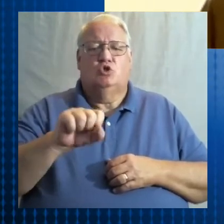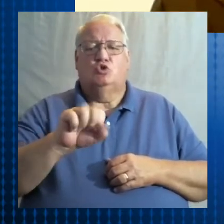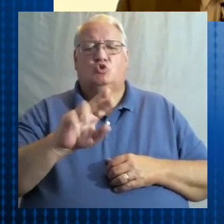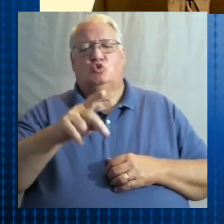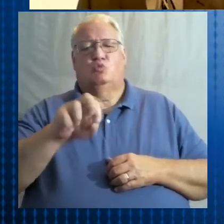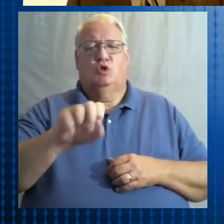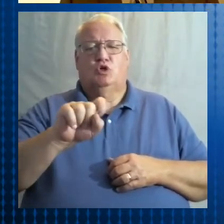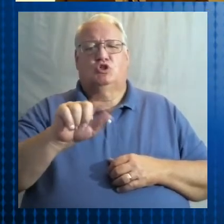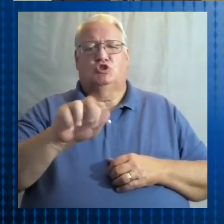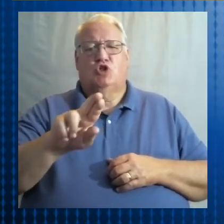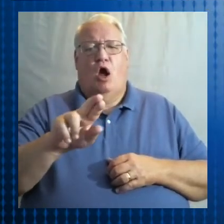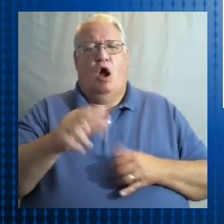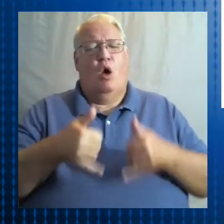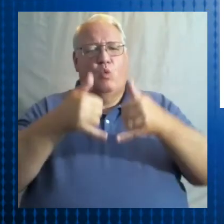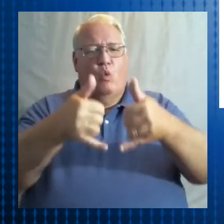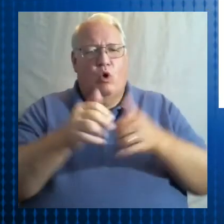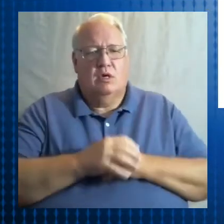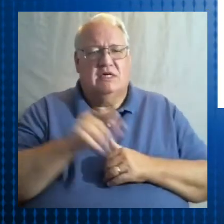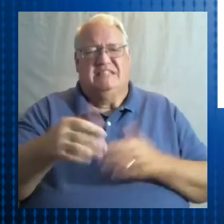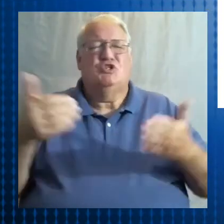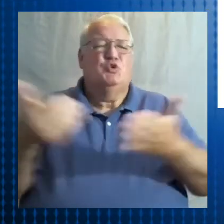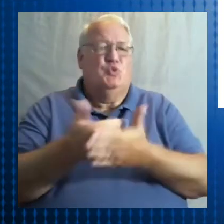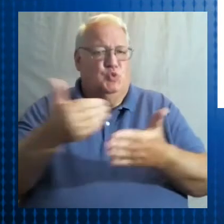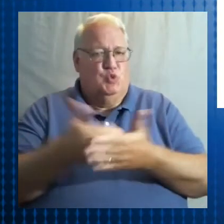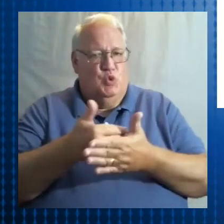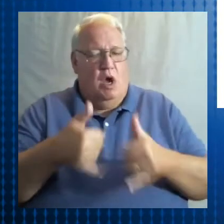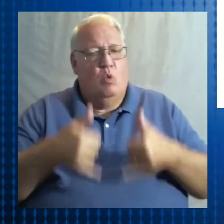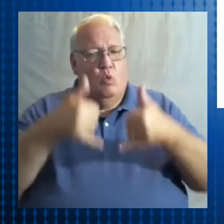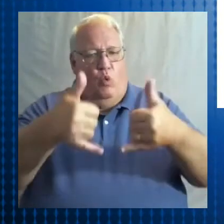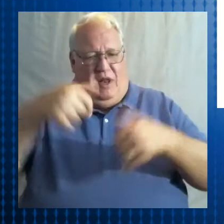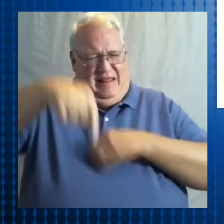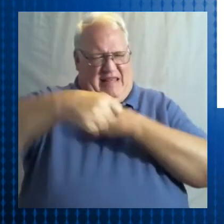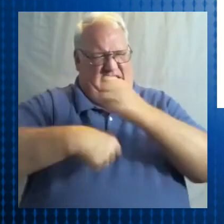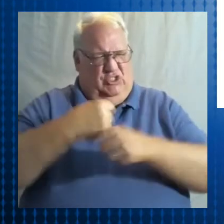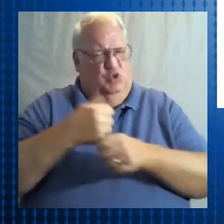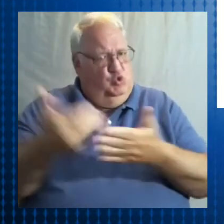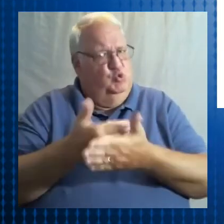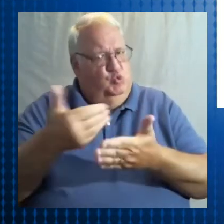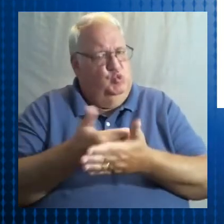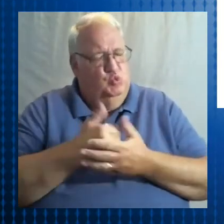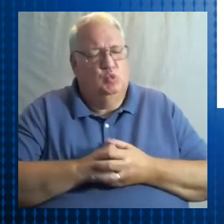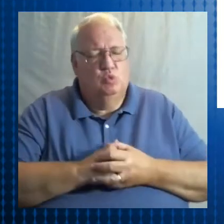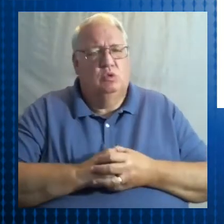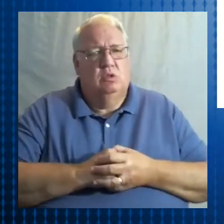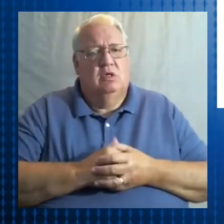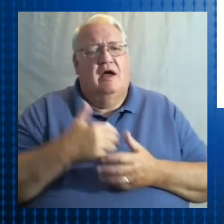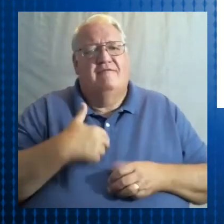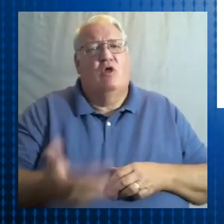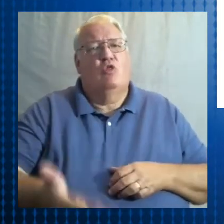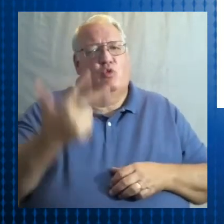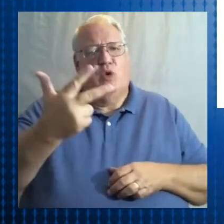Awards. This is a new award given this year. We have 3